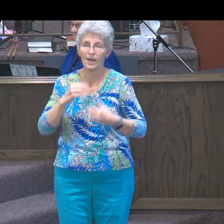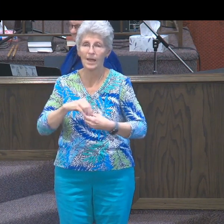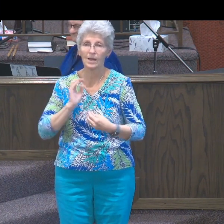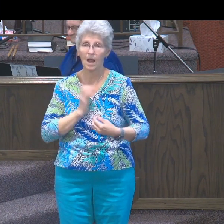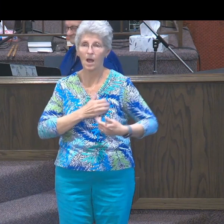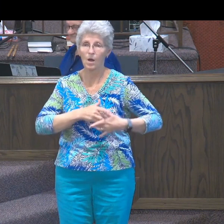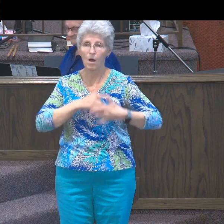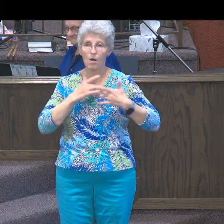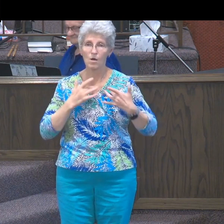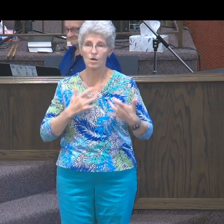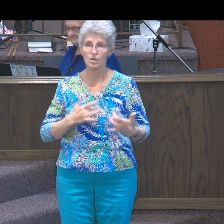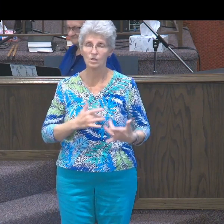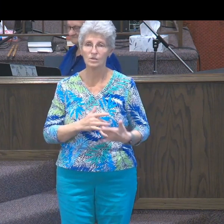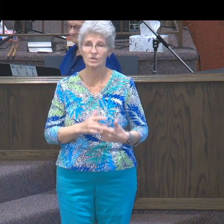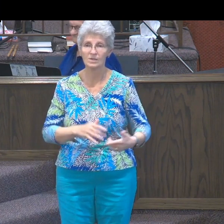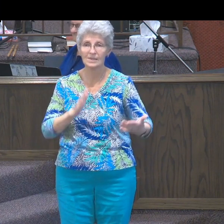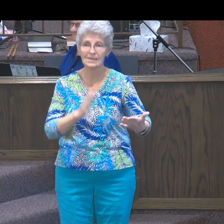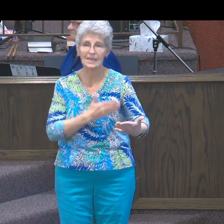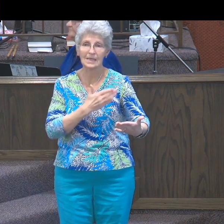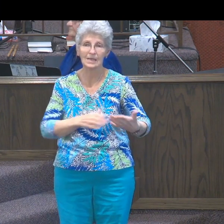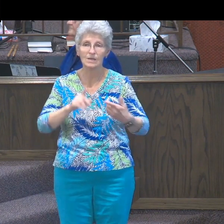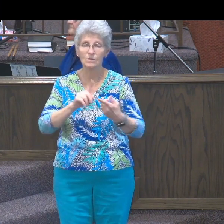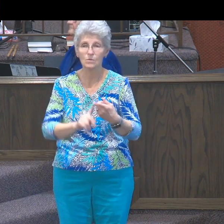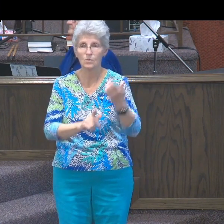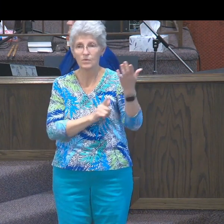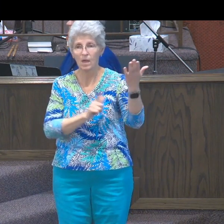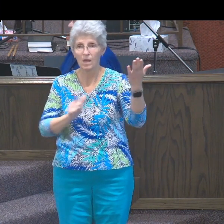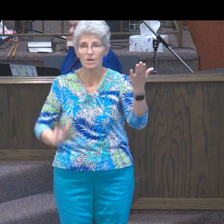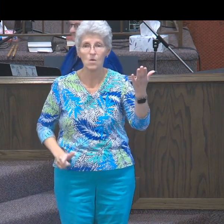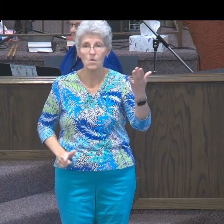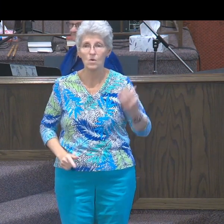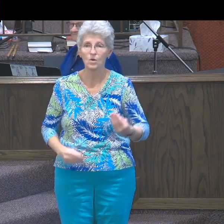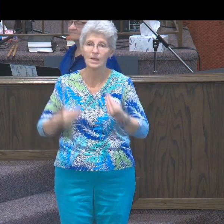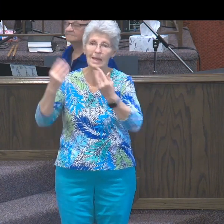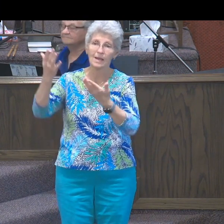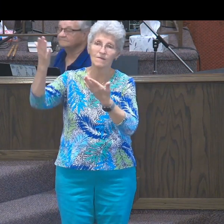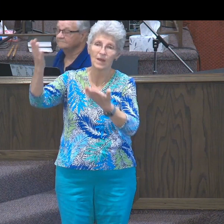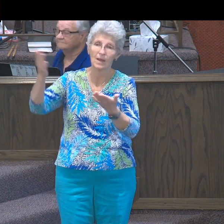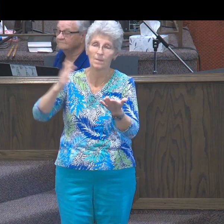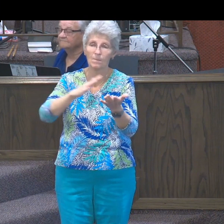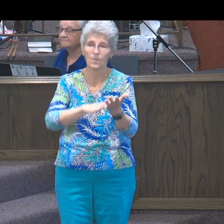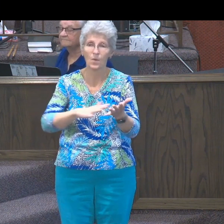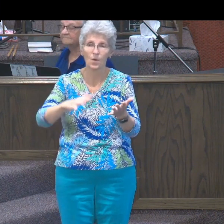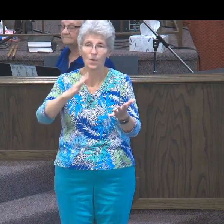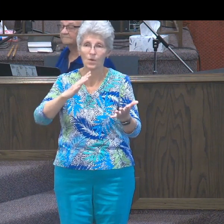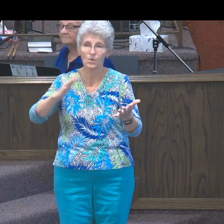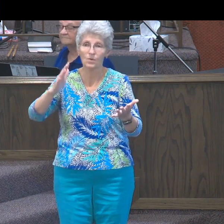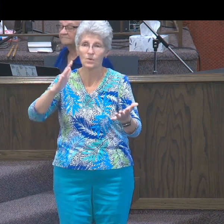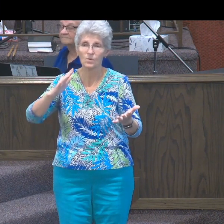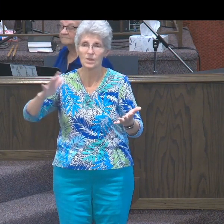Joy in our hearts. Sing to the Lord, give him the